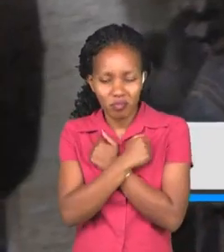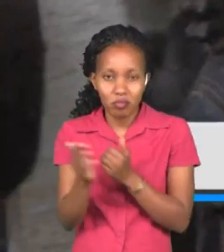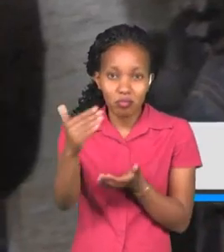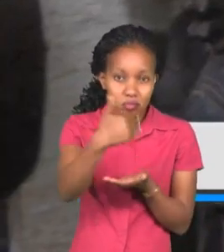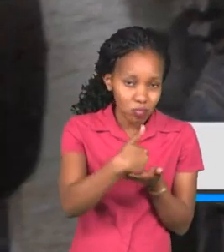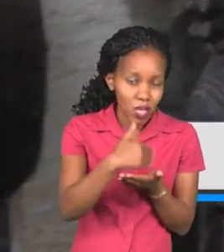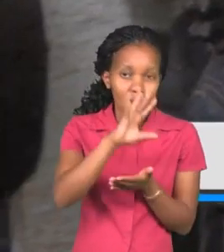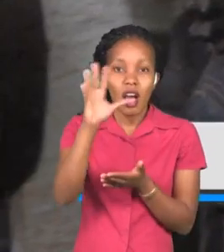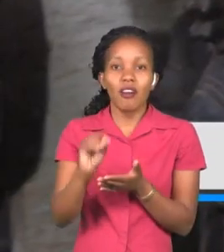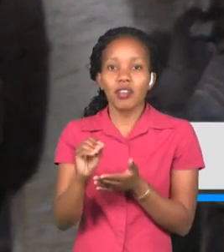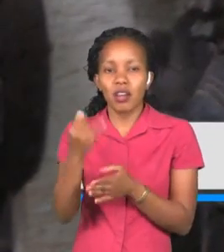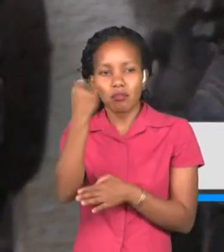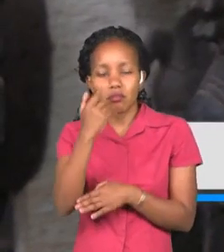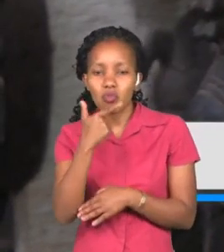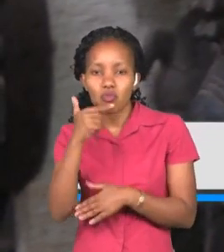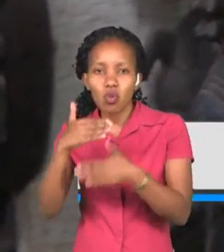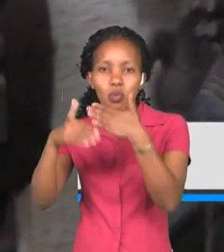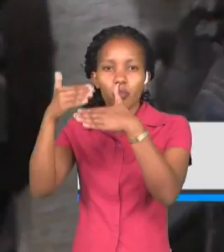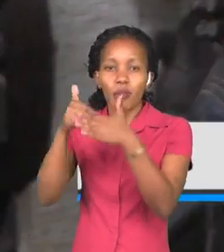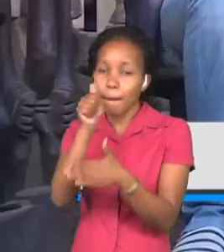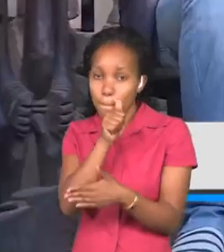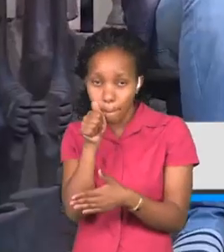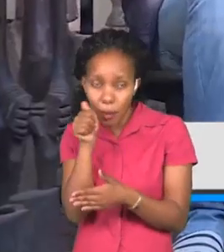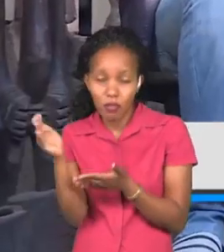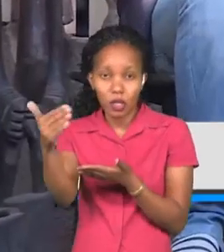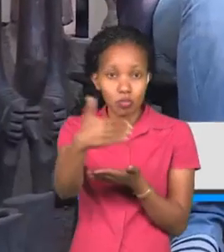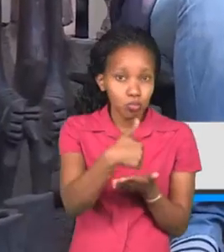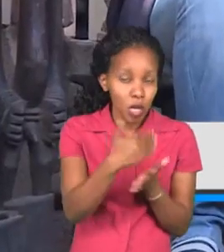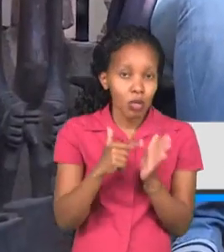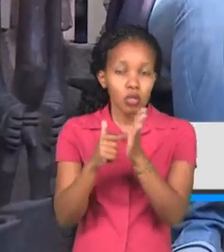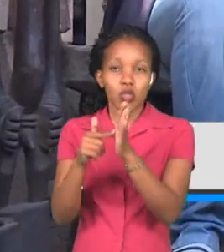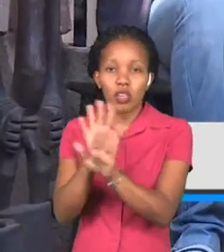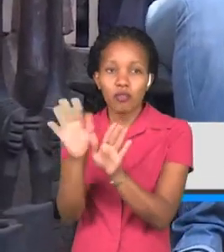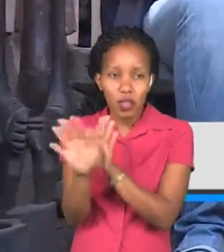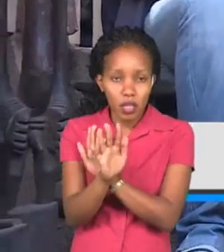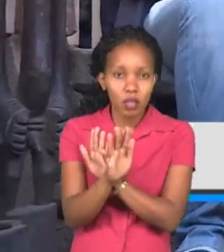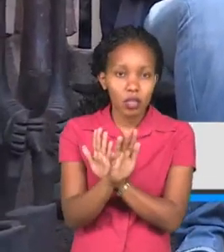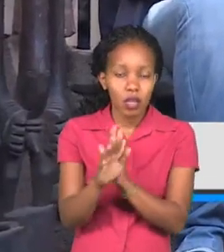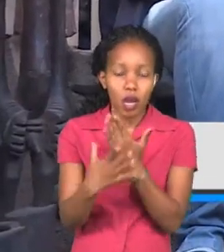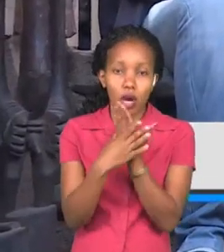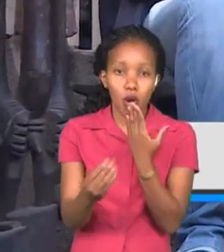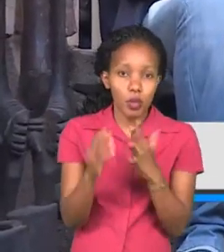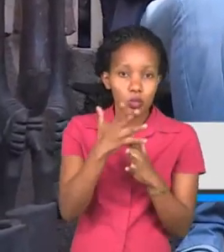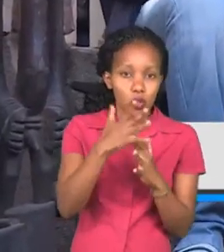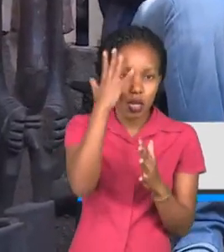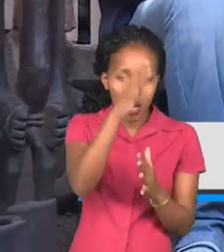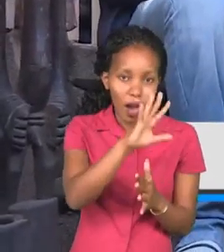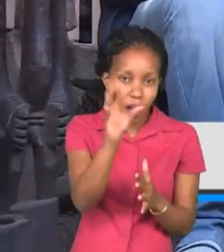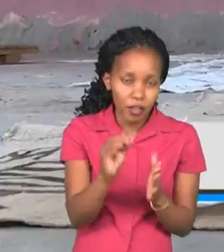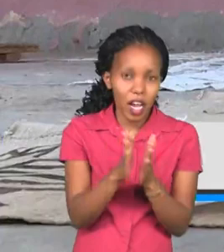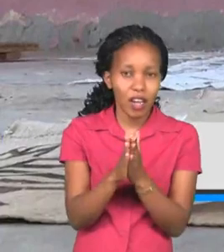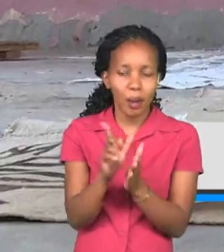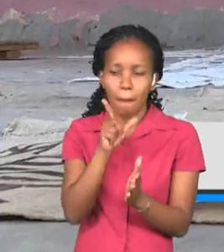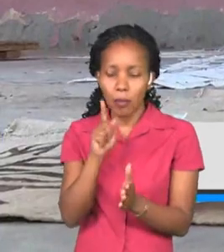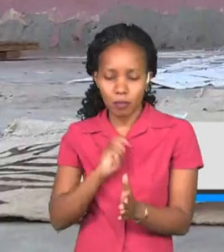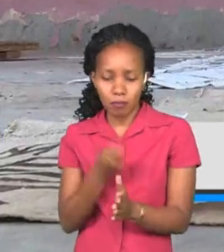African art, who built an impressive private collection. Highlighting the resemblance between African sculpture and some of Picasso's work,